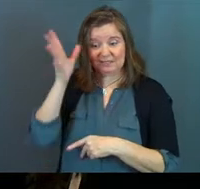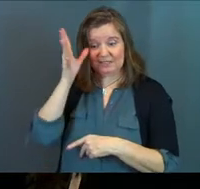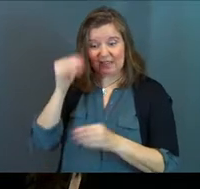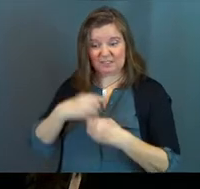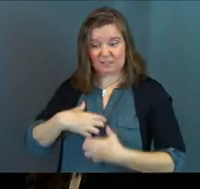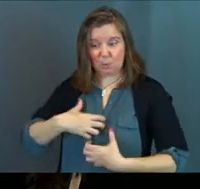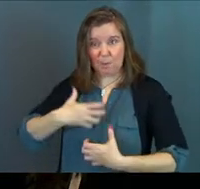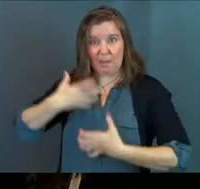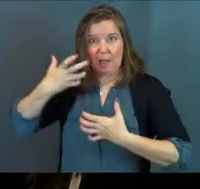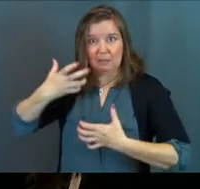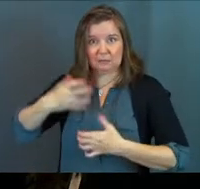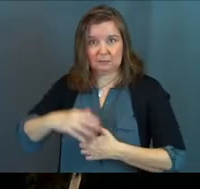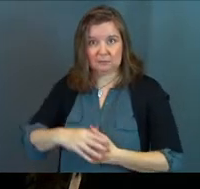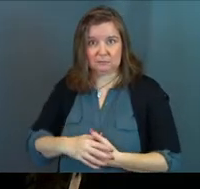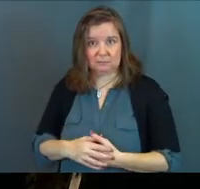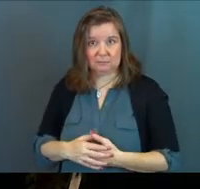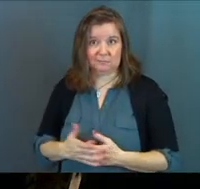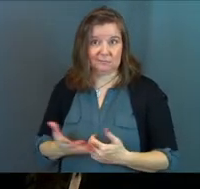gets more mad?